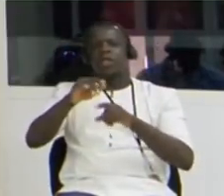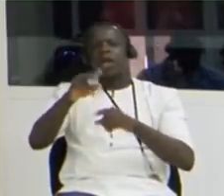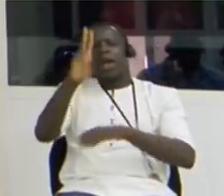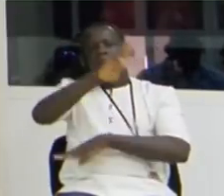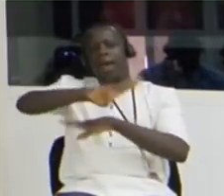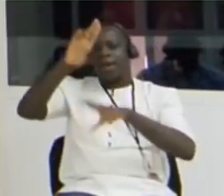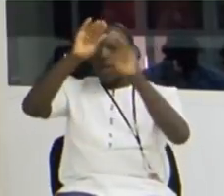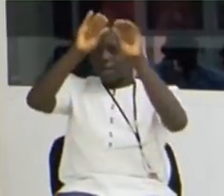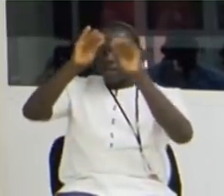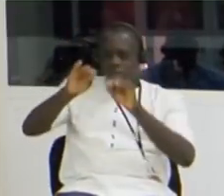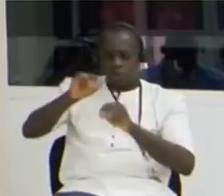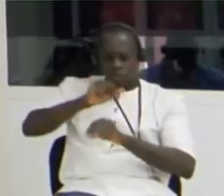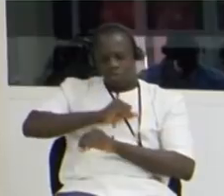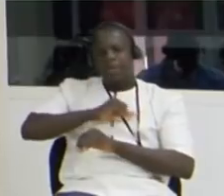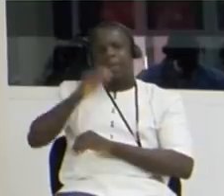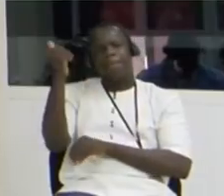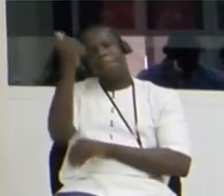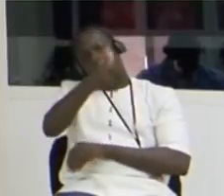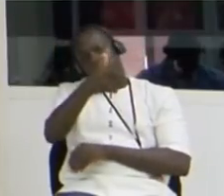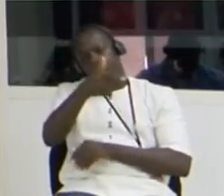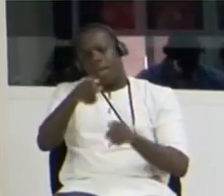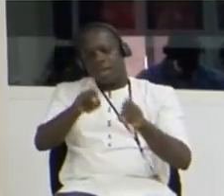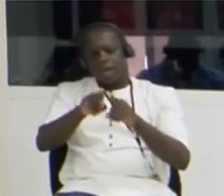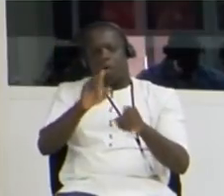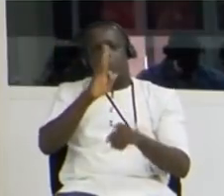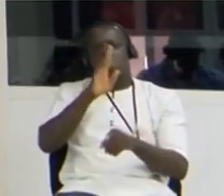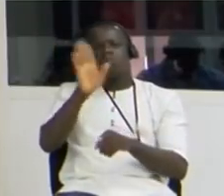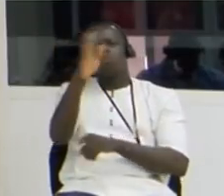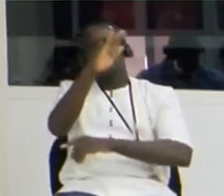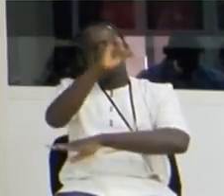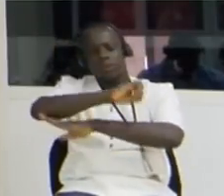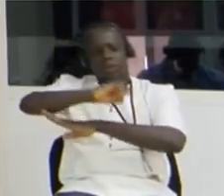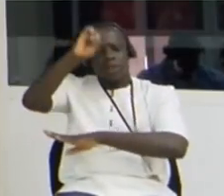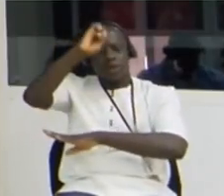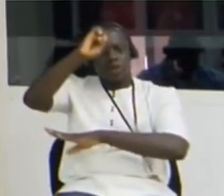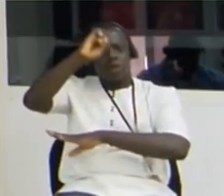senior, secondary, and upper basic, it was through our ministry, basic and secondary education.